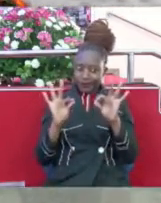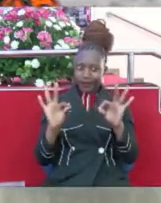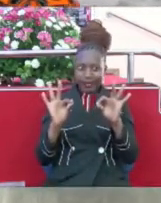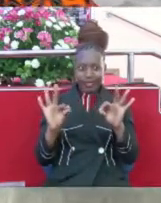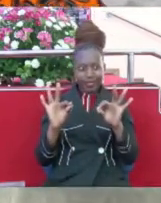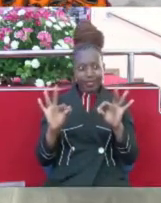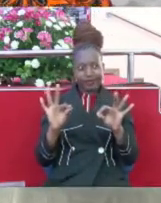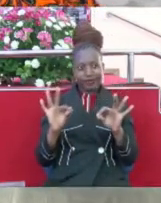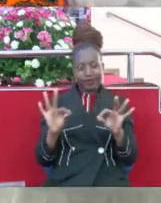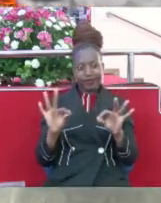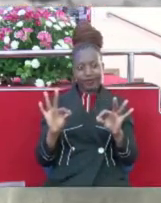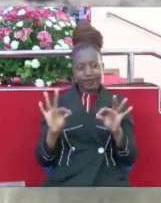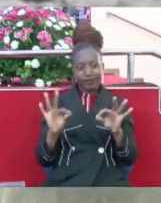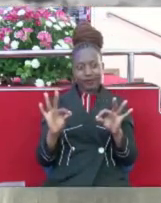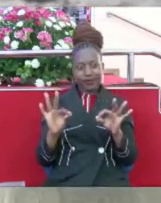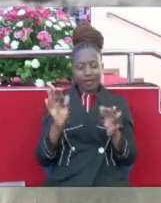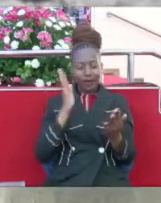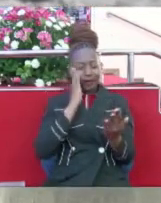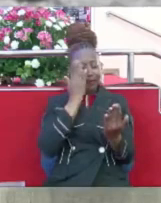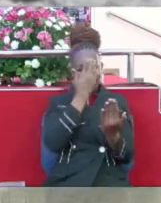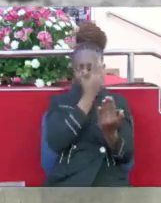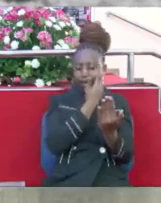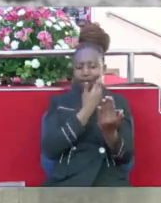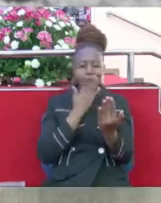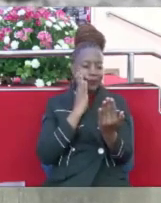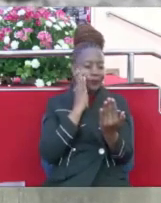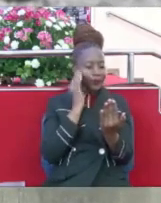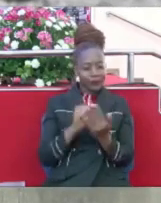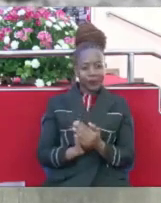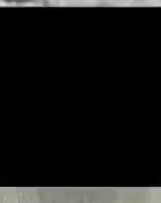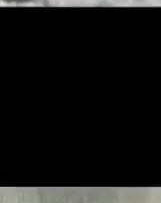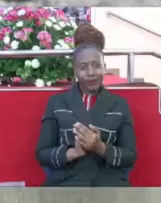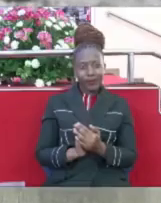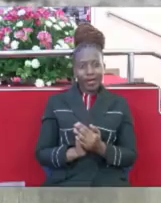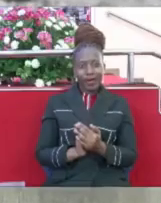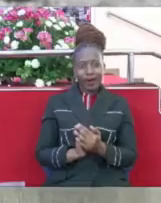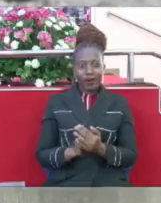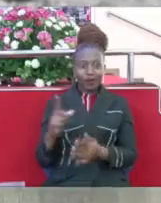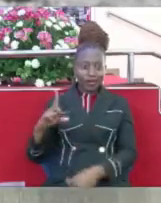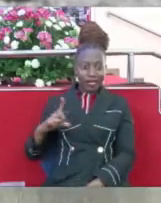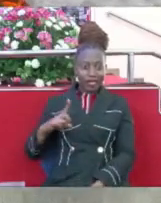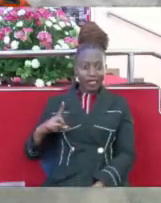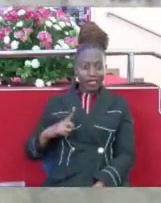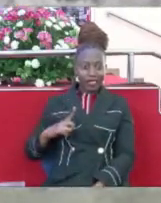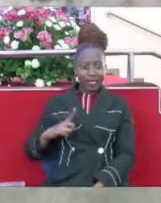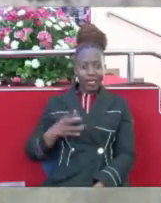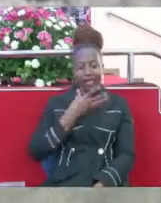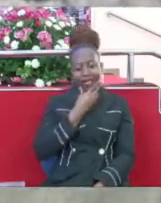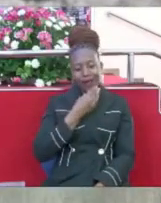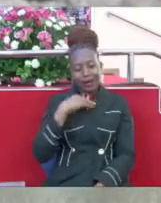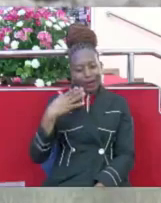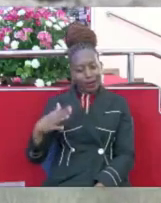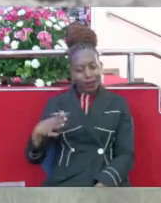impress. You put on makeup. I'm talking to the ladies now. The man also is putting their best